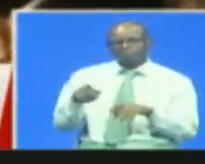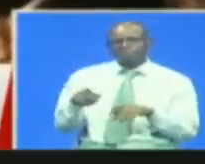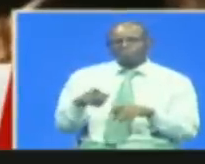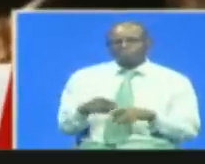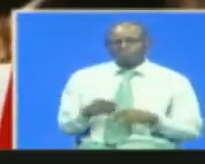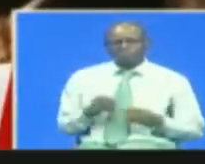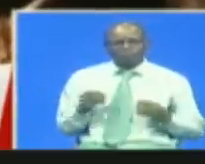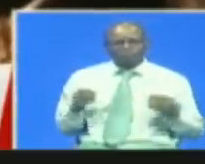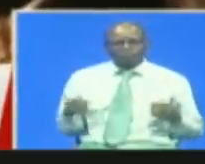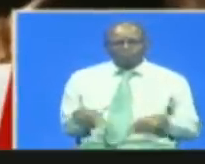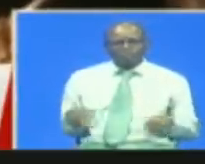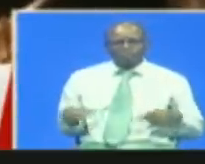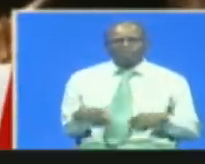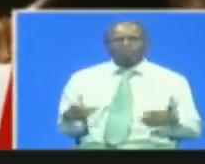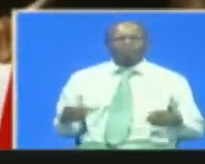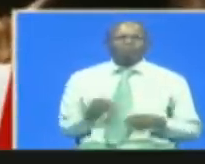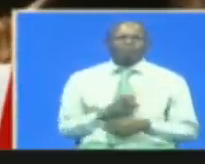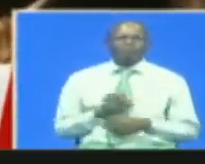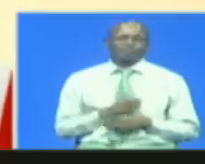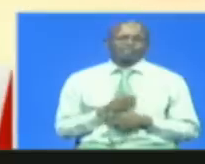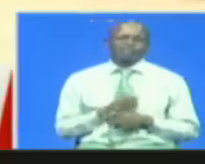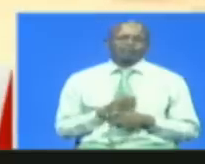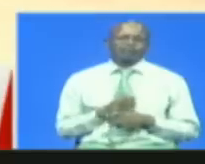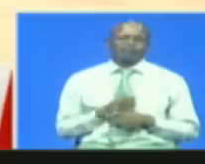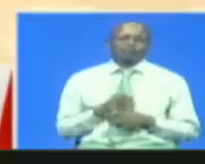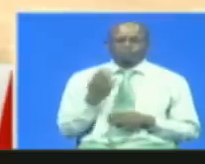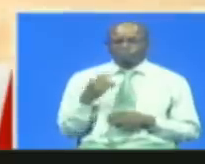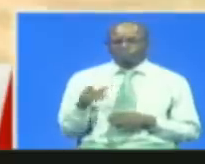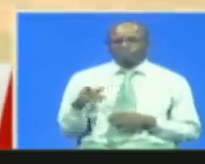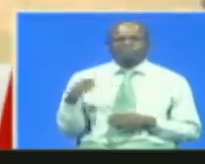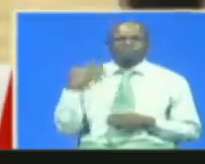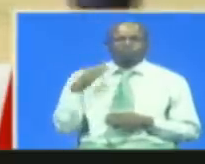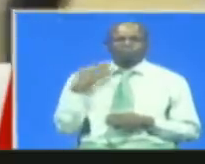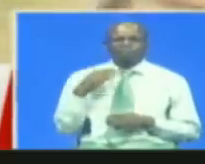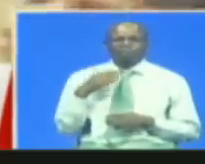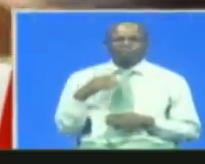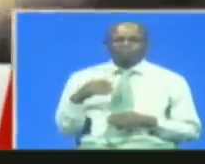swift gangs that have terrorized them for days.